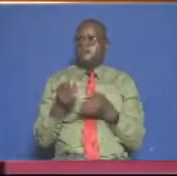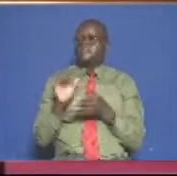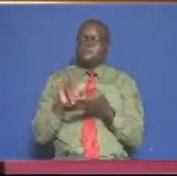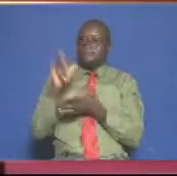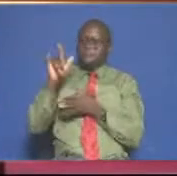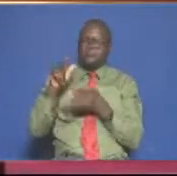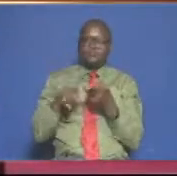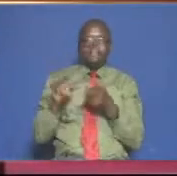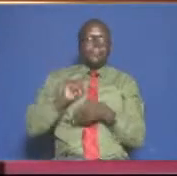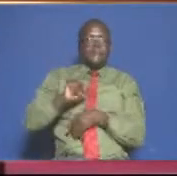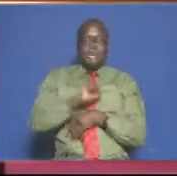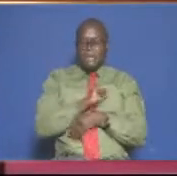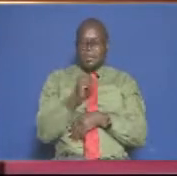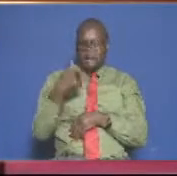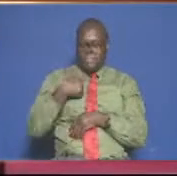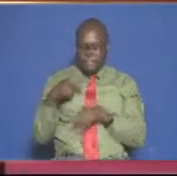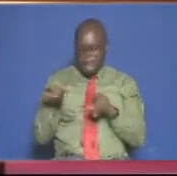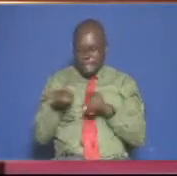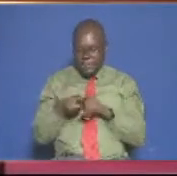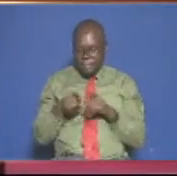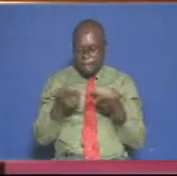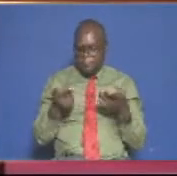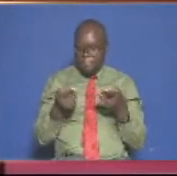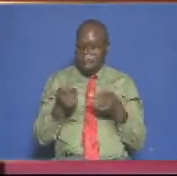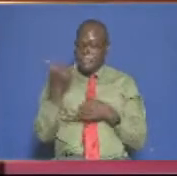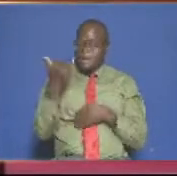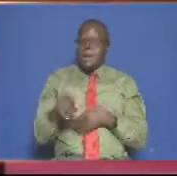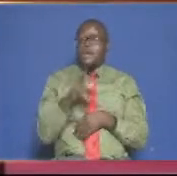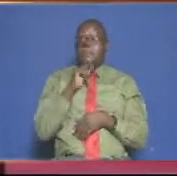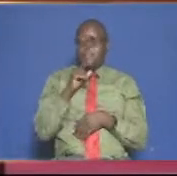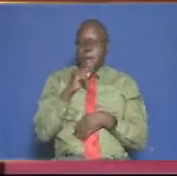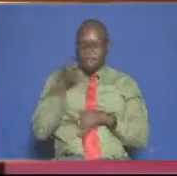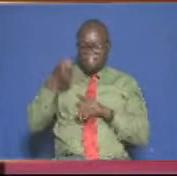come from the same ward. He told the senator, "This young man has been